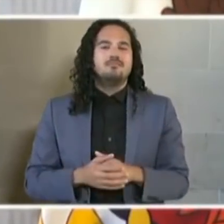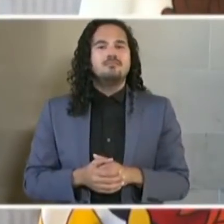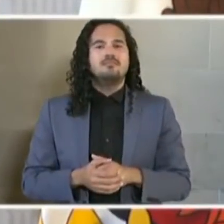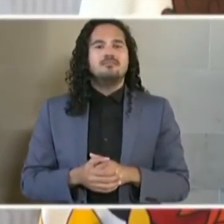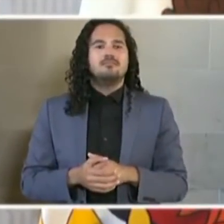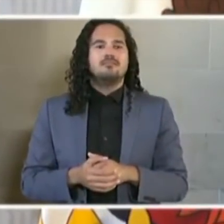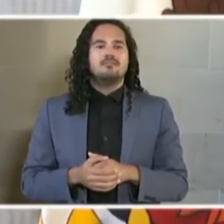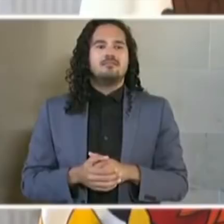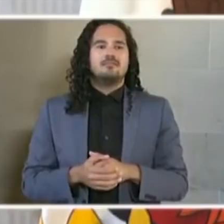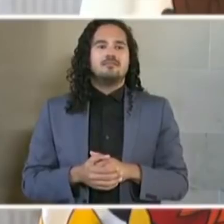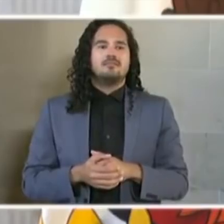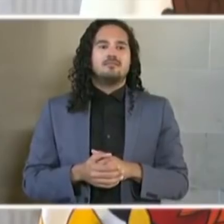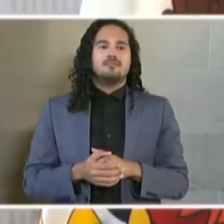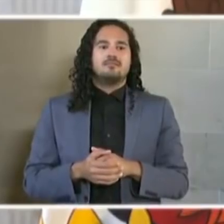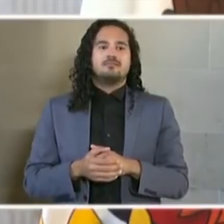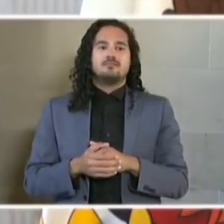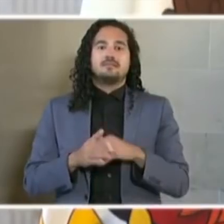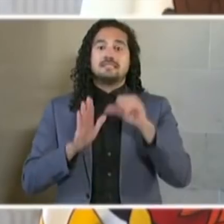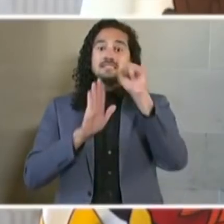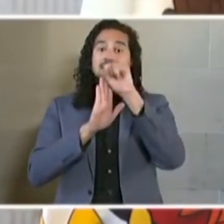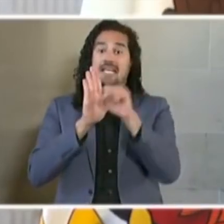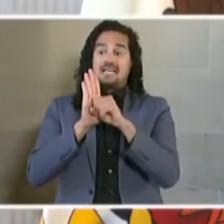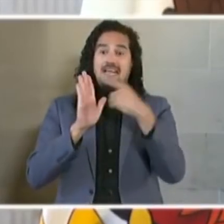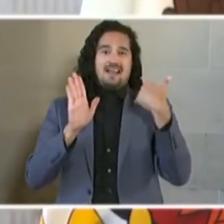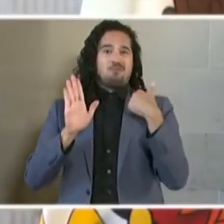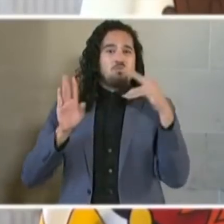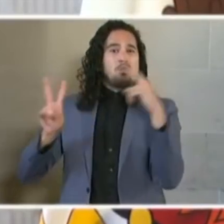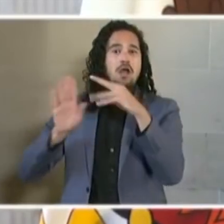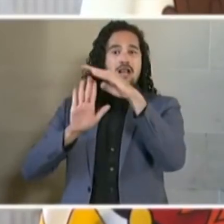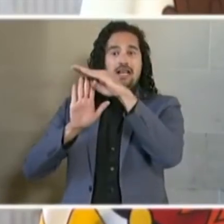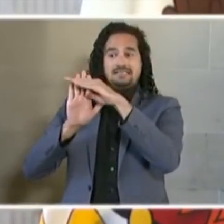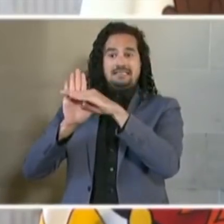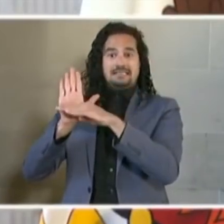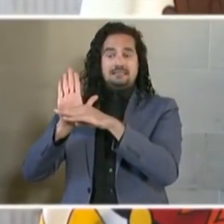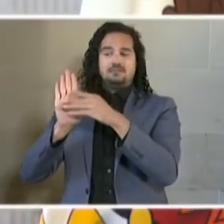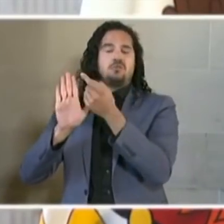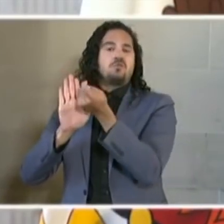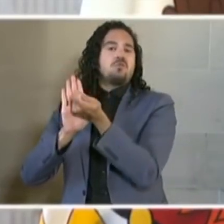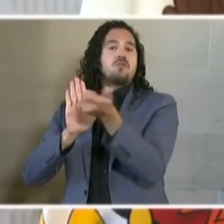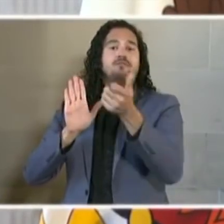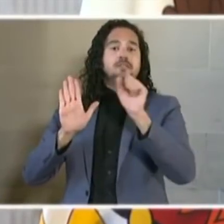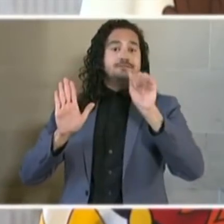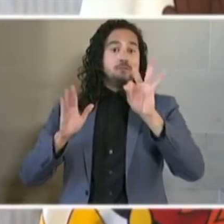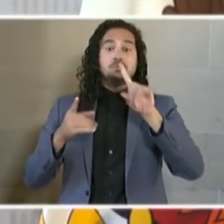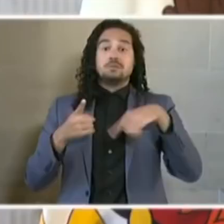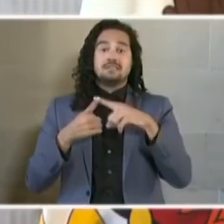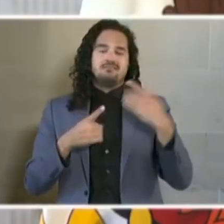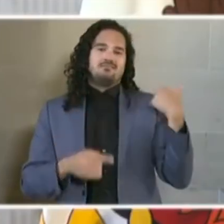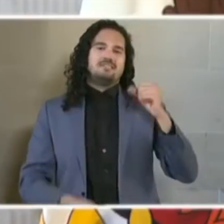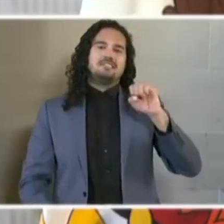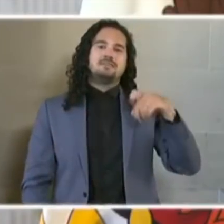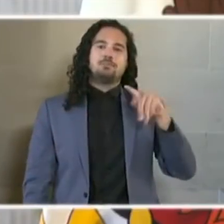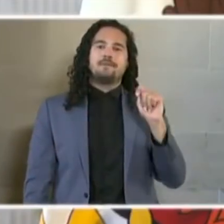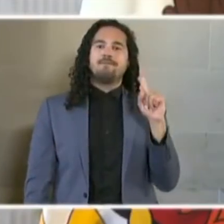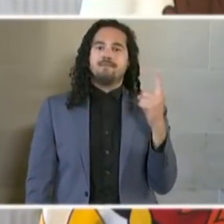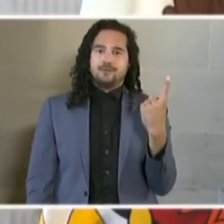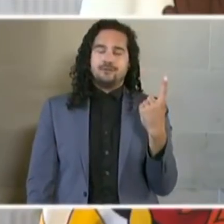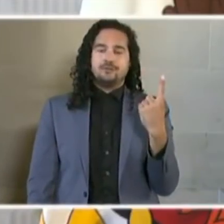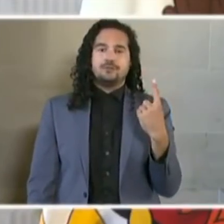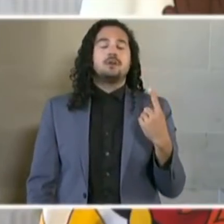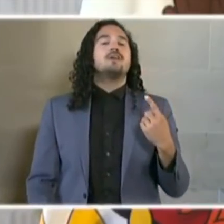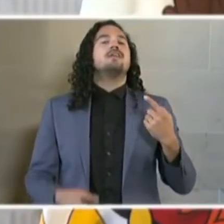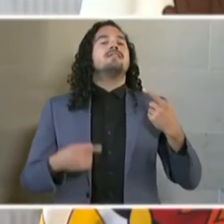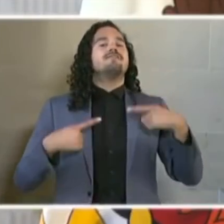removed from the state watch list on September 1st, we have had a consistent path of increased